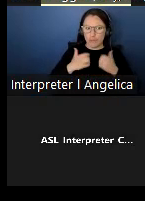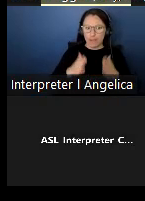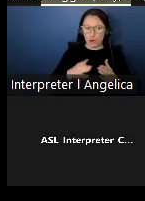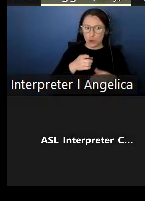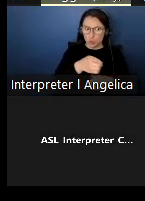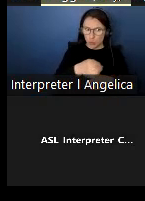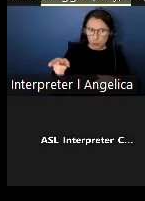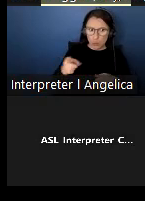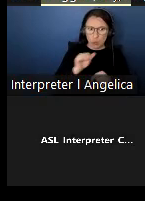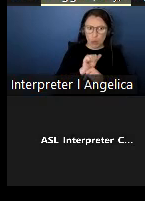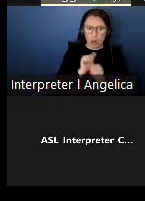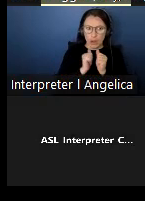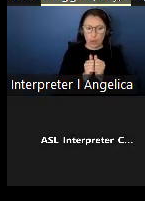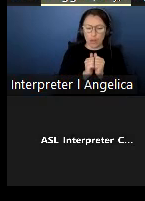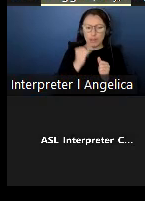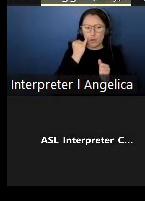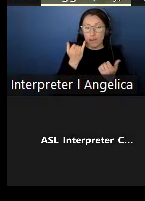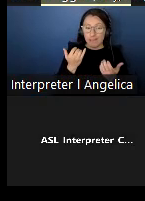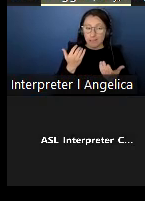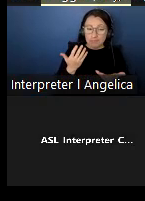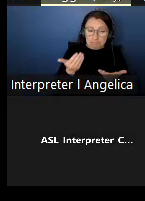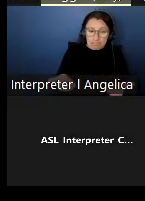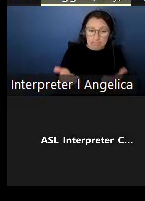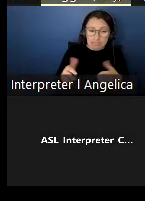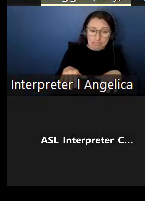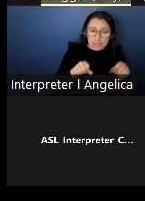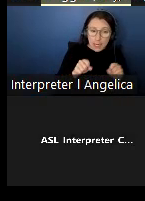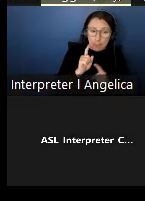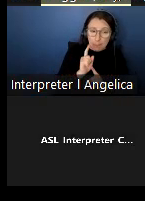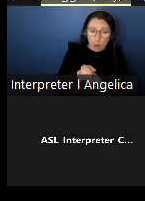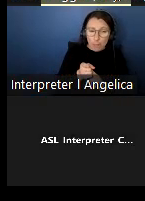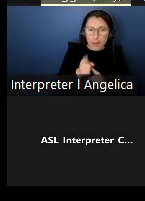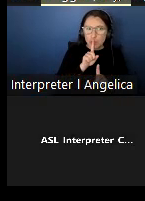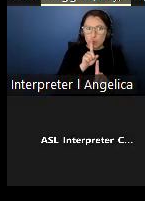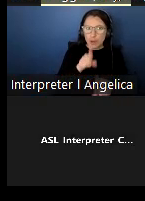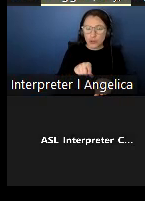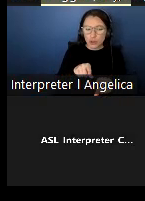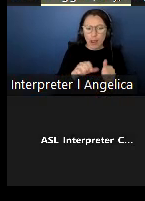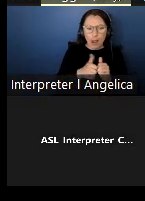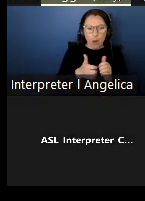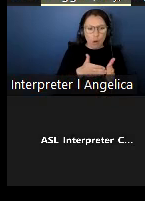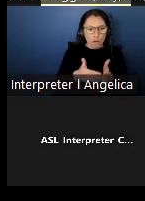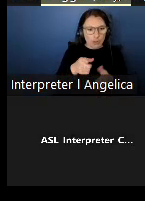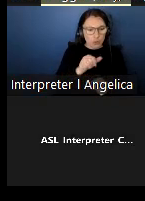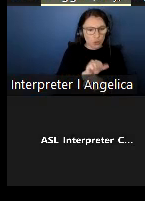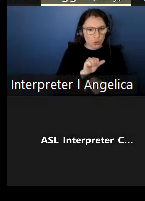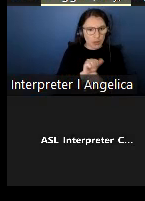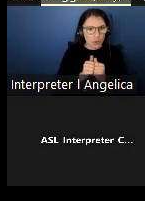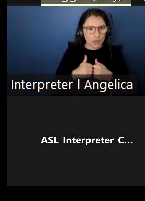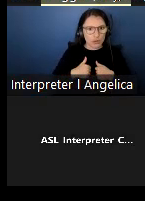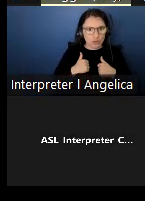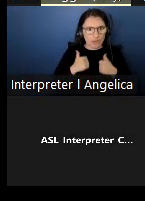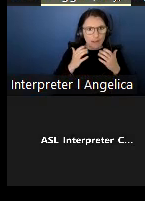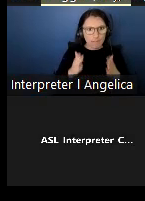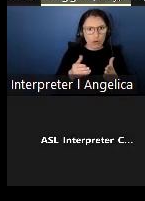with? So if you want to take a minute to answer that question, how often when you are working with survivors